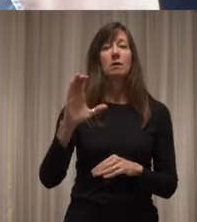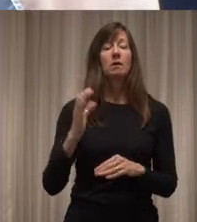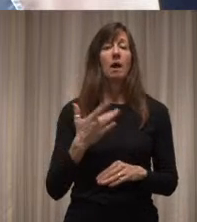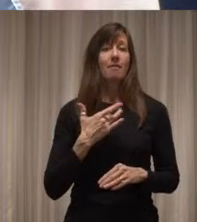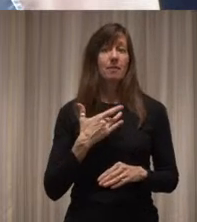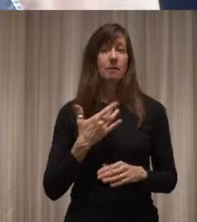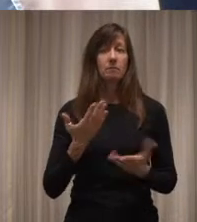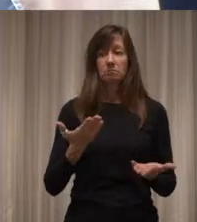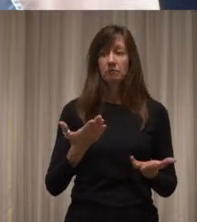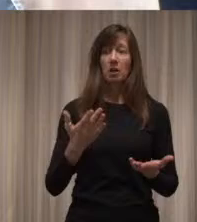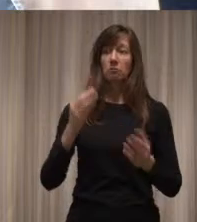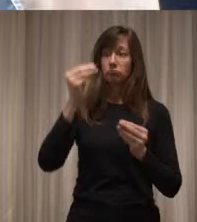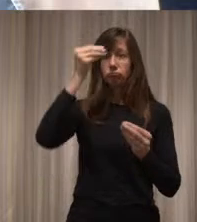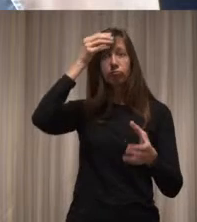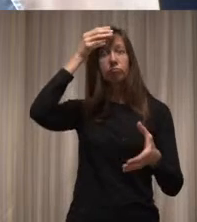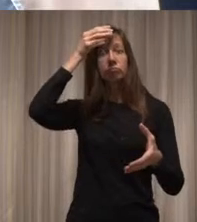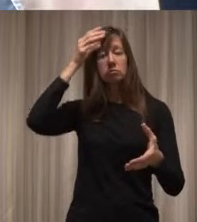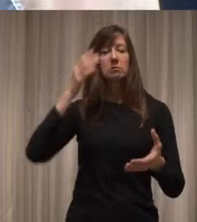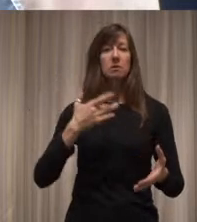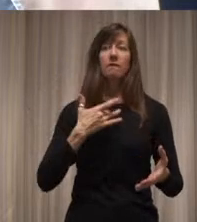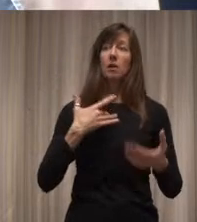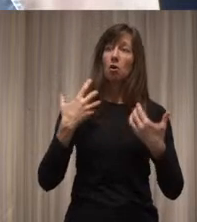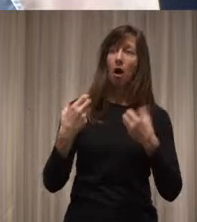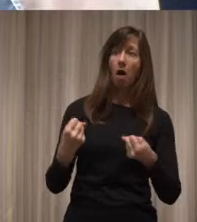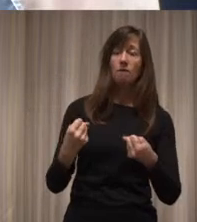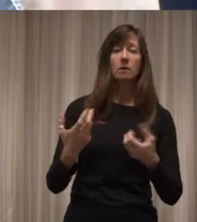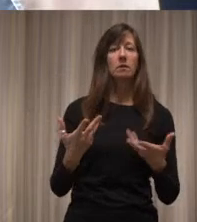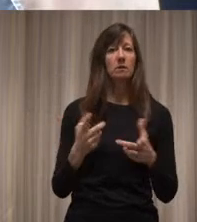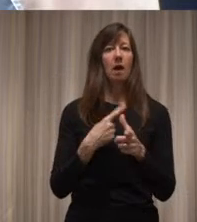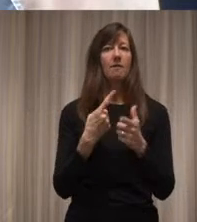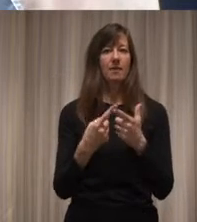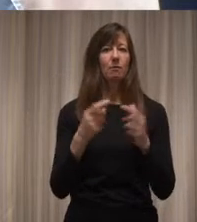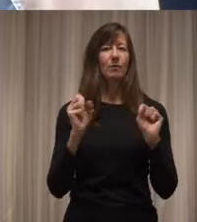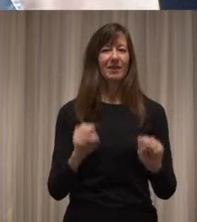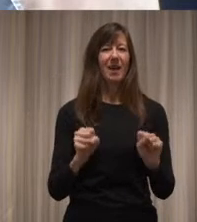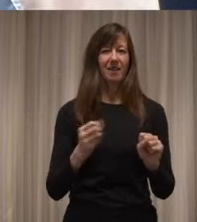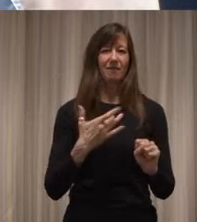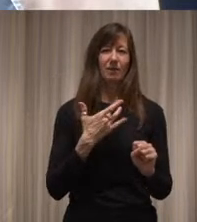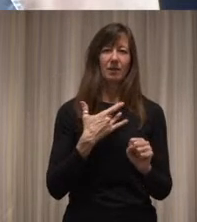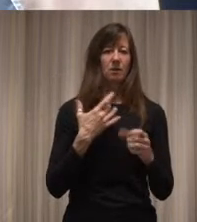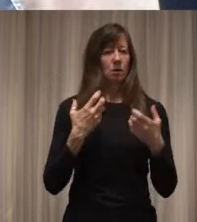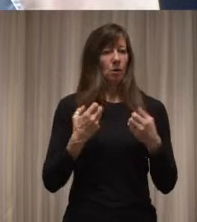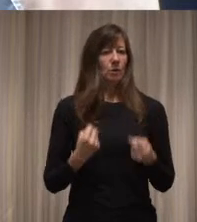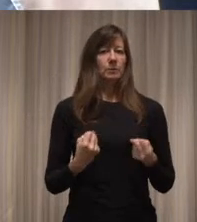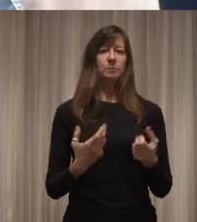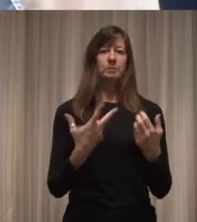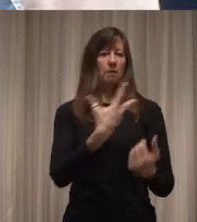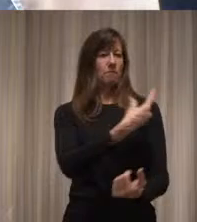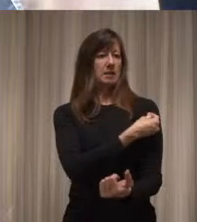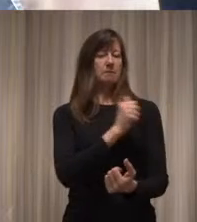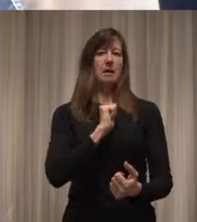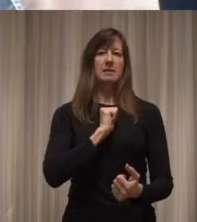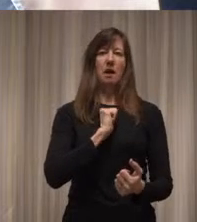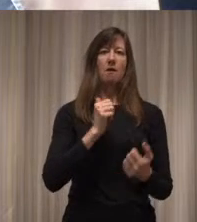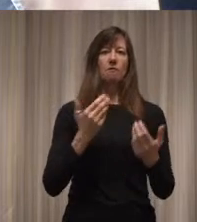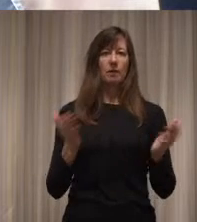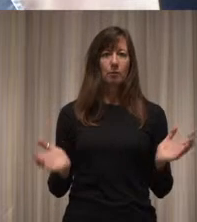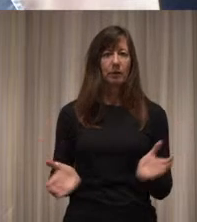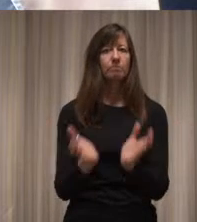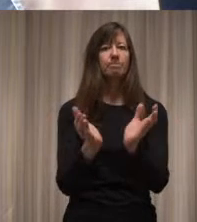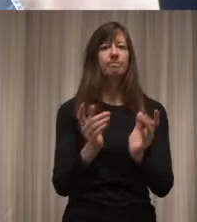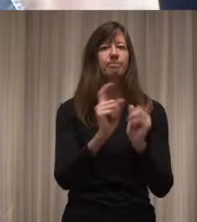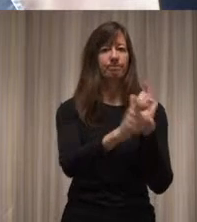whole process that we have, both in the vaccine itself and in our ability to distribute it. So with that in mind, today we're